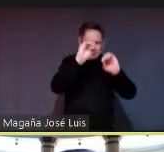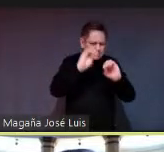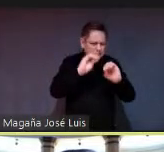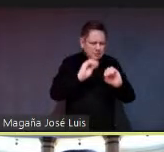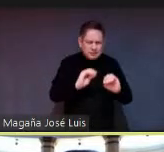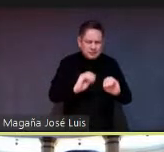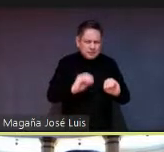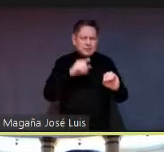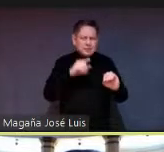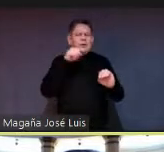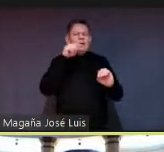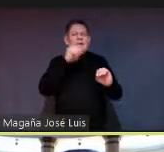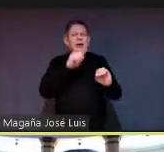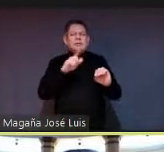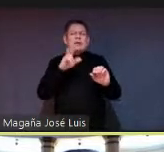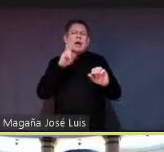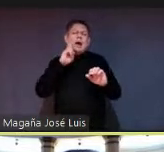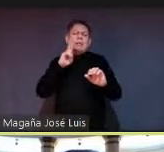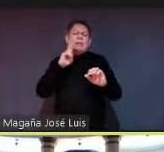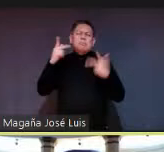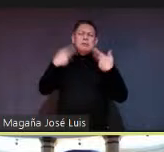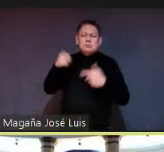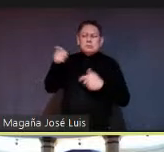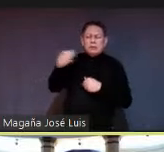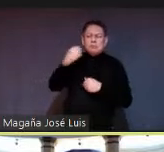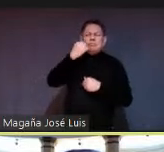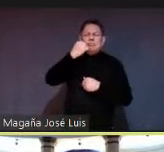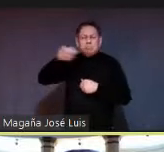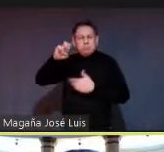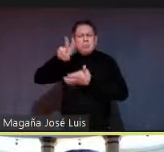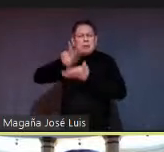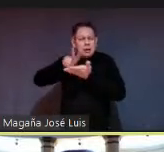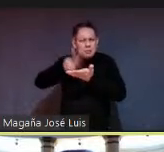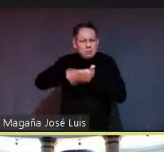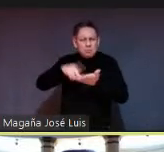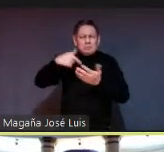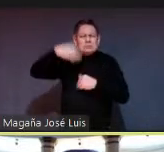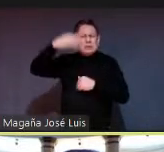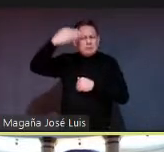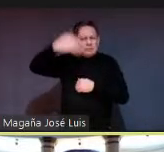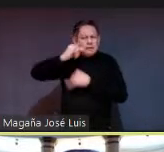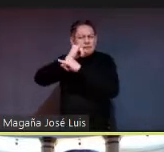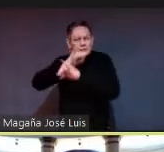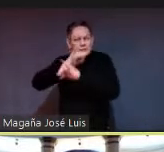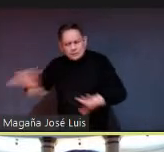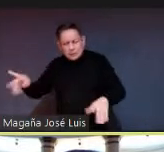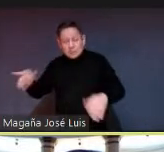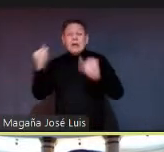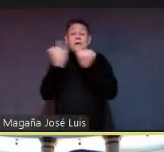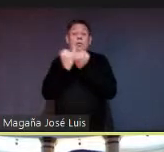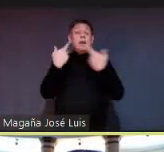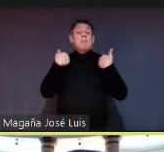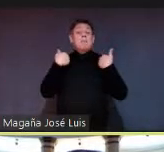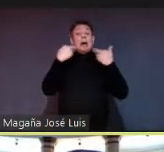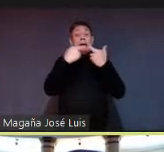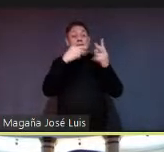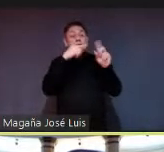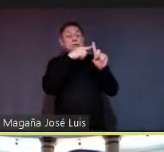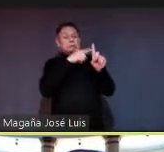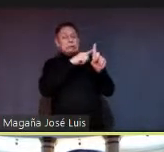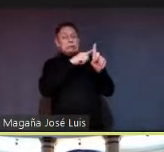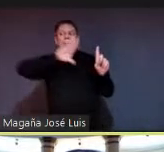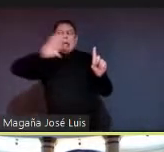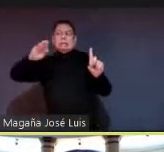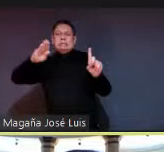that it could respond to health demands. We defined the profile of the graduates, the profile of the professors,